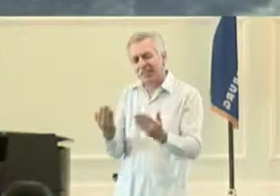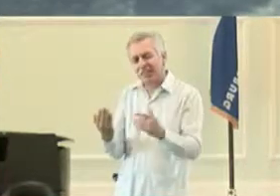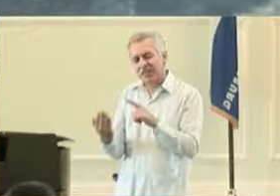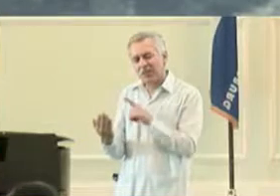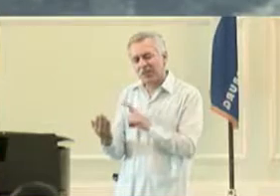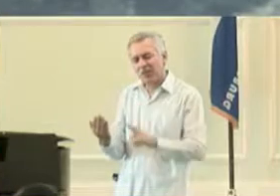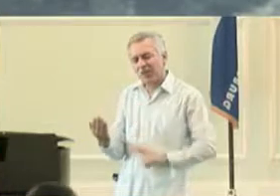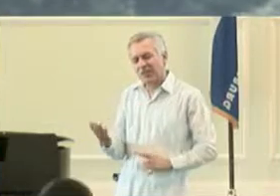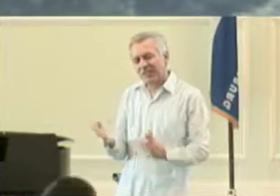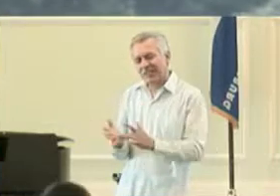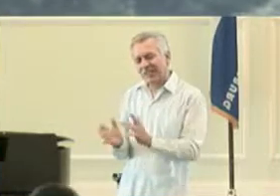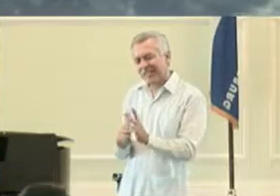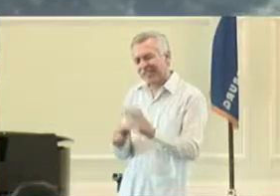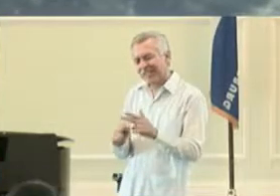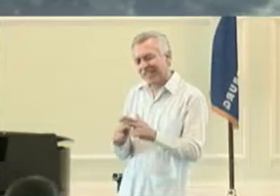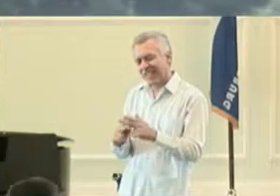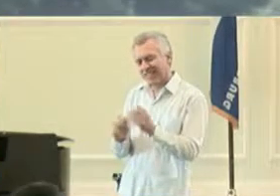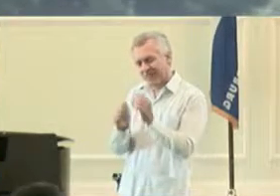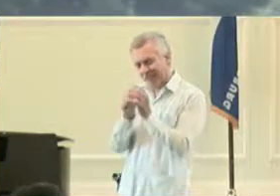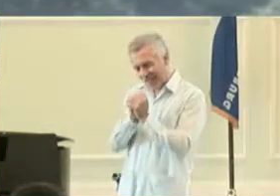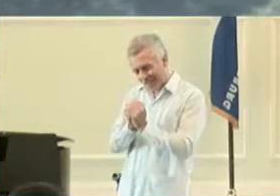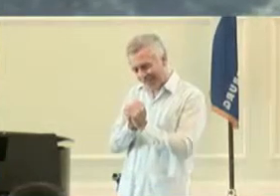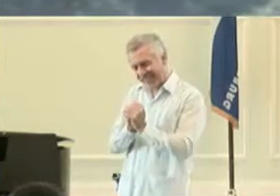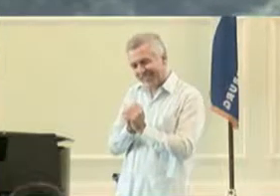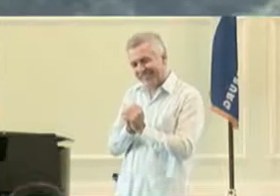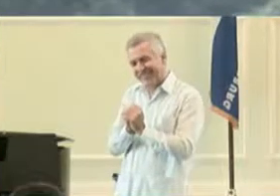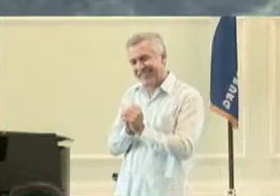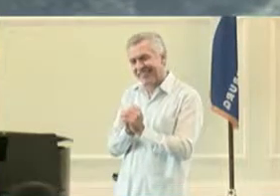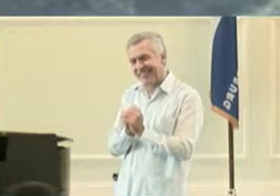in Jesus' name. Amen. Amen. Amen.